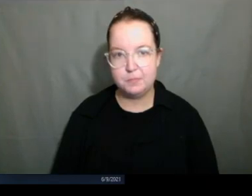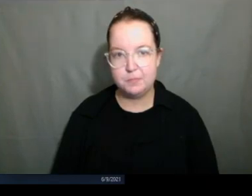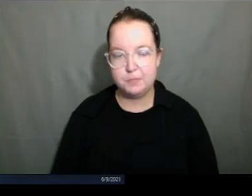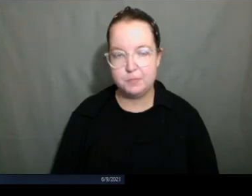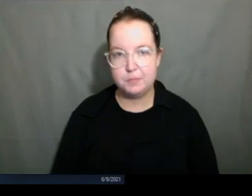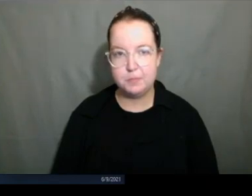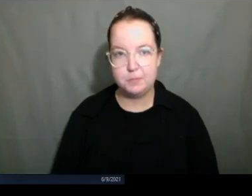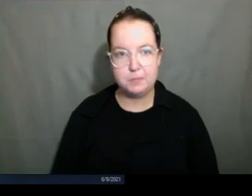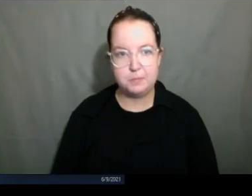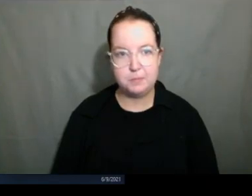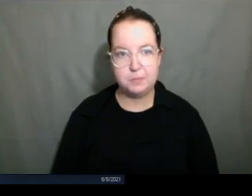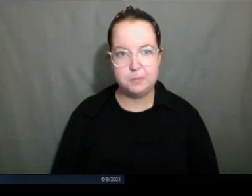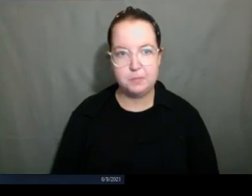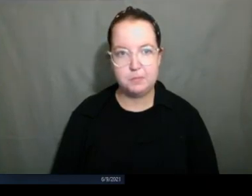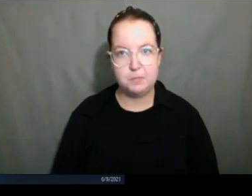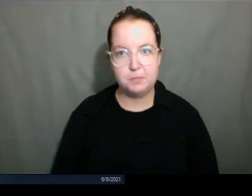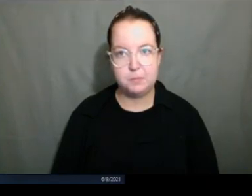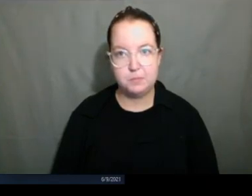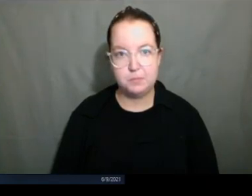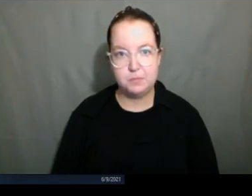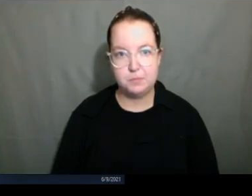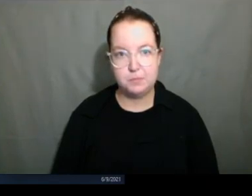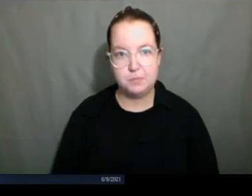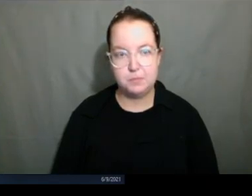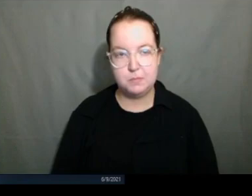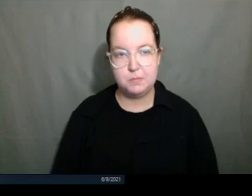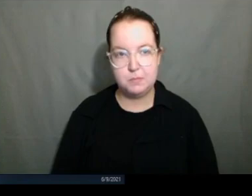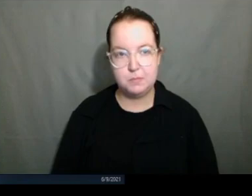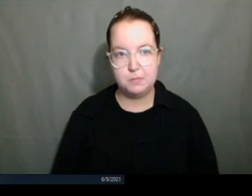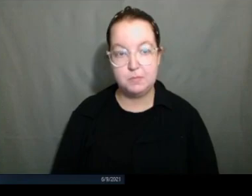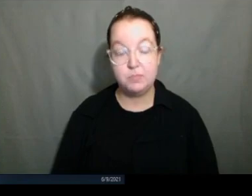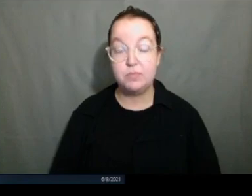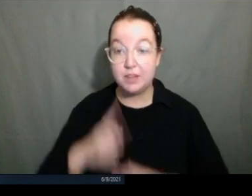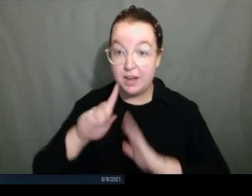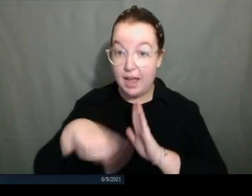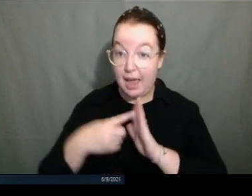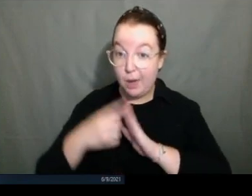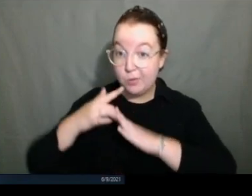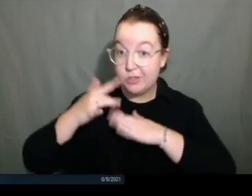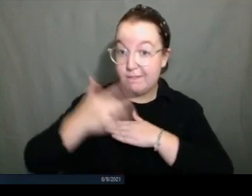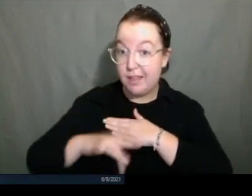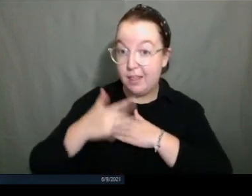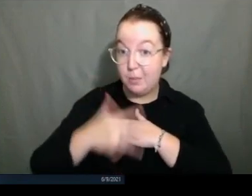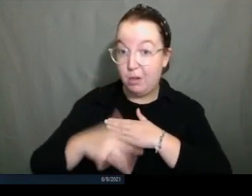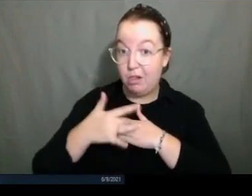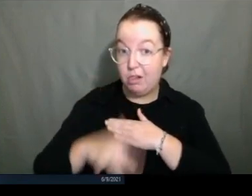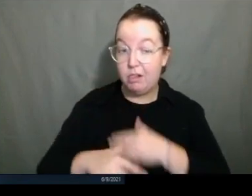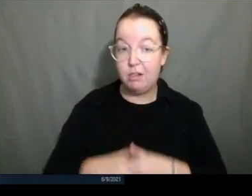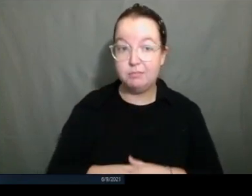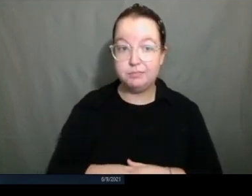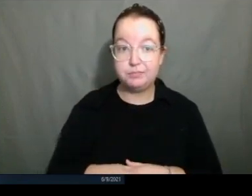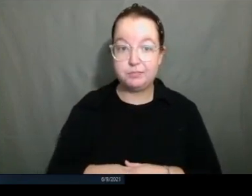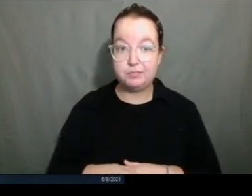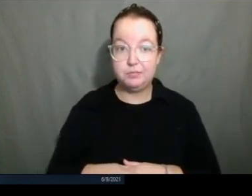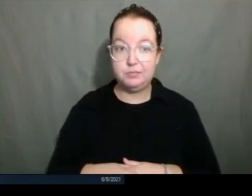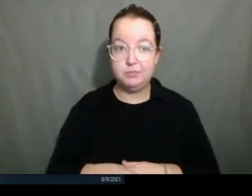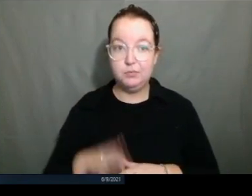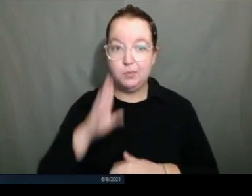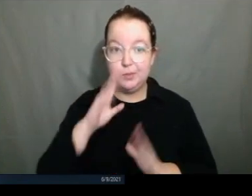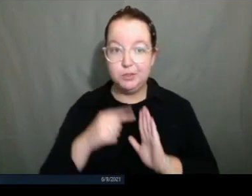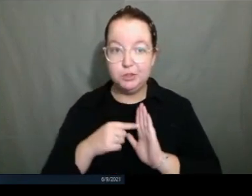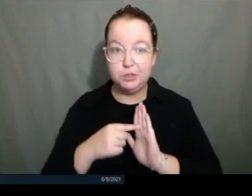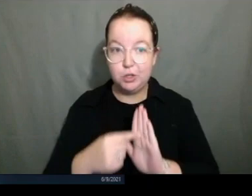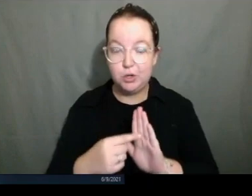From the top of the page, you can also view your hours available. So hours available will show you each accrual that